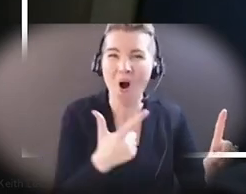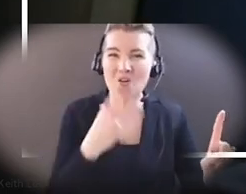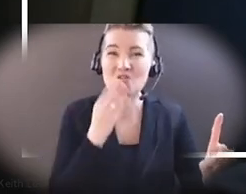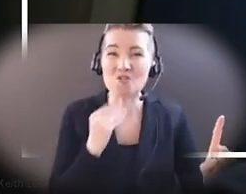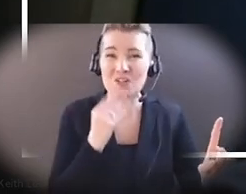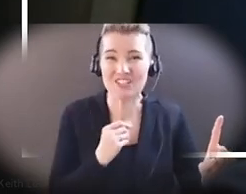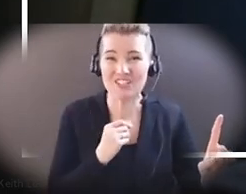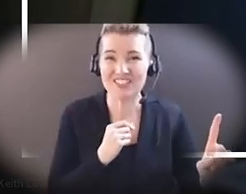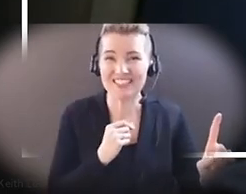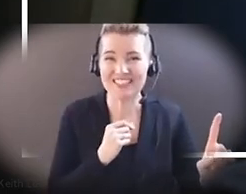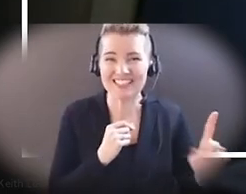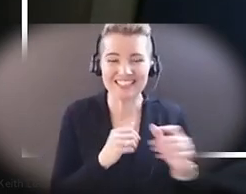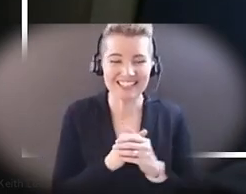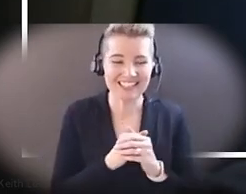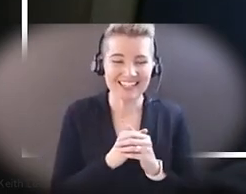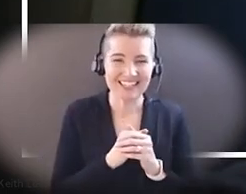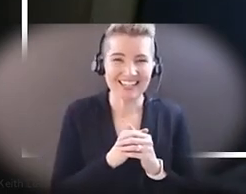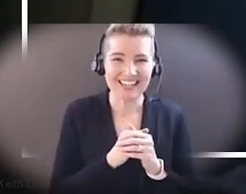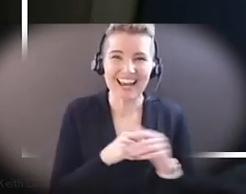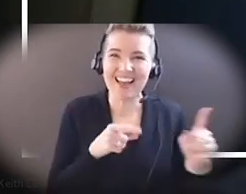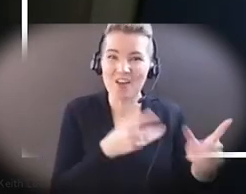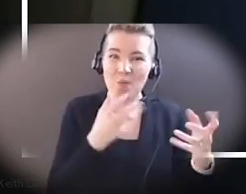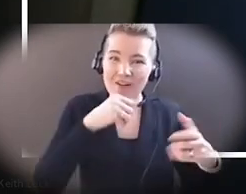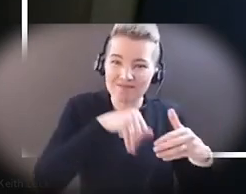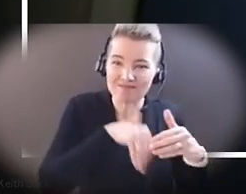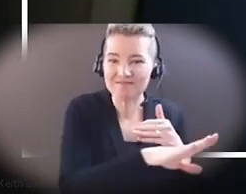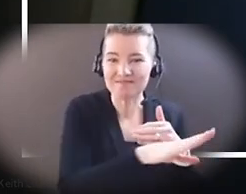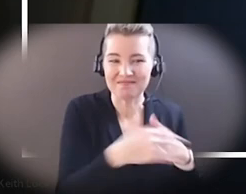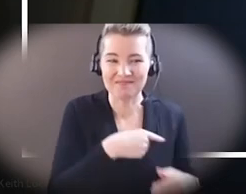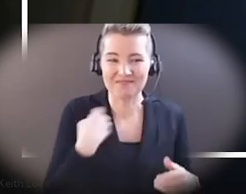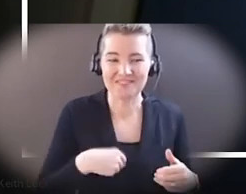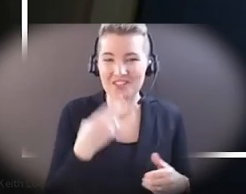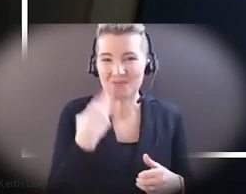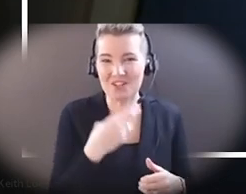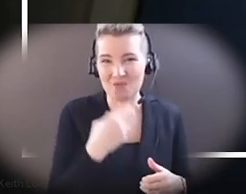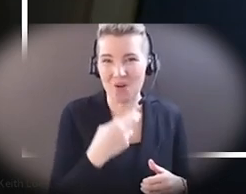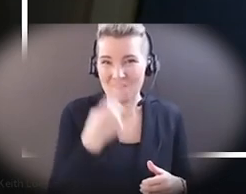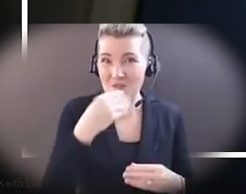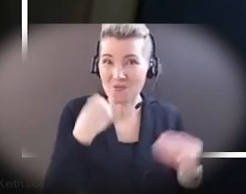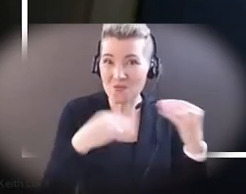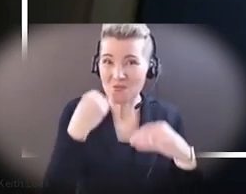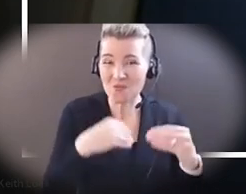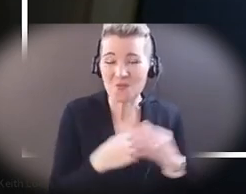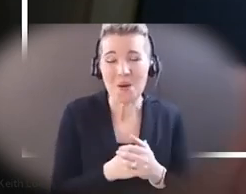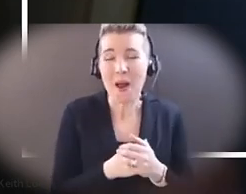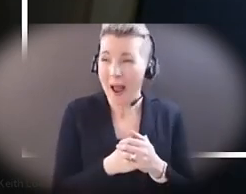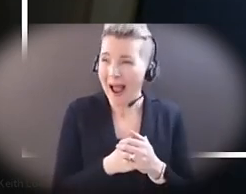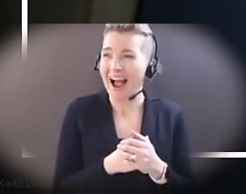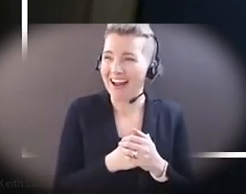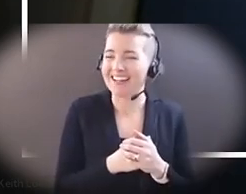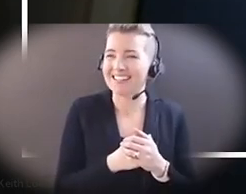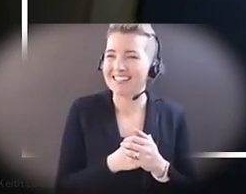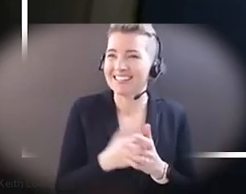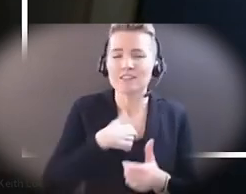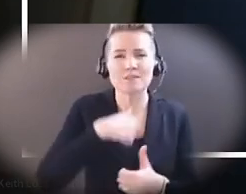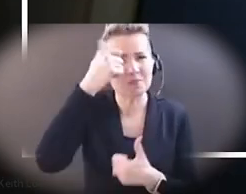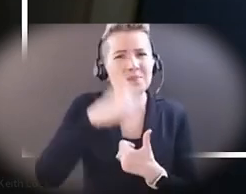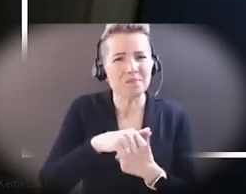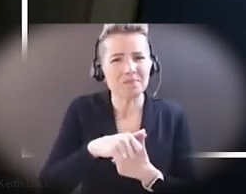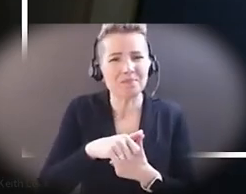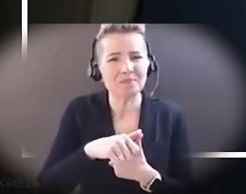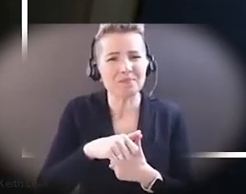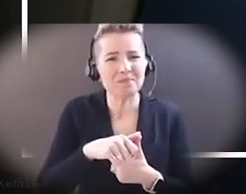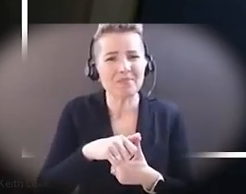and to get into the Chinese restaurants so that they could eat. And I remember some of the